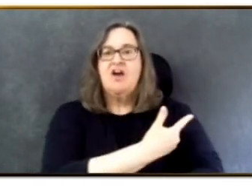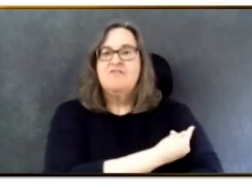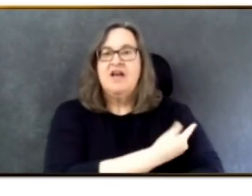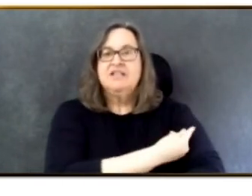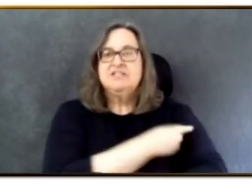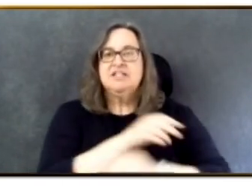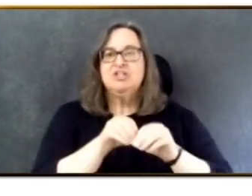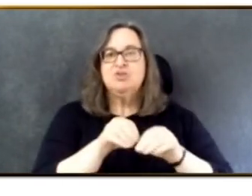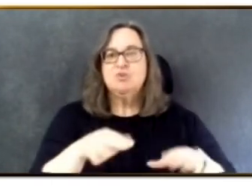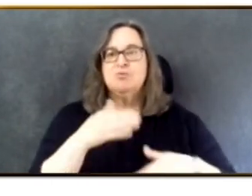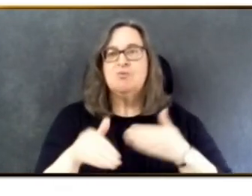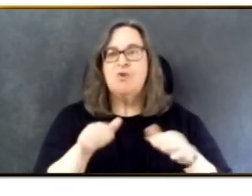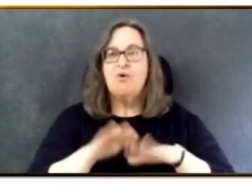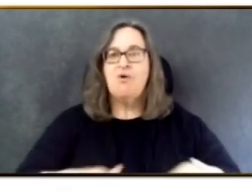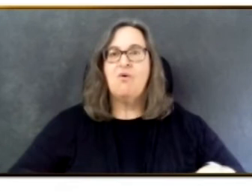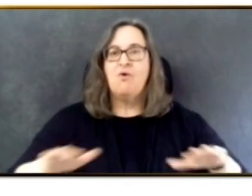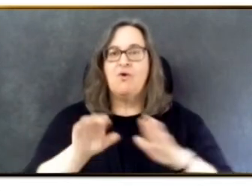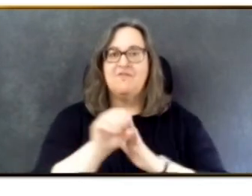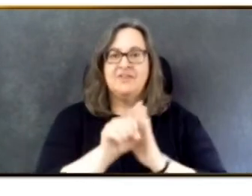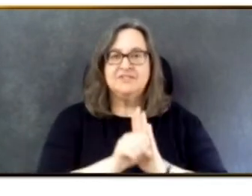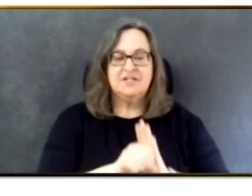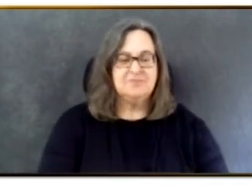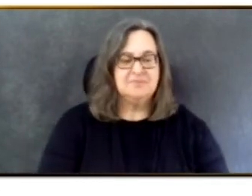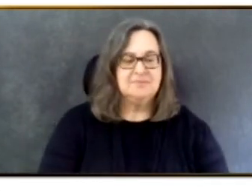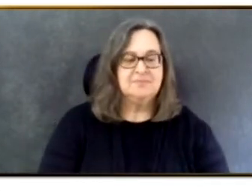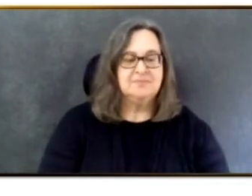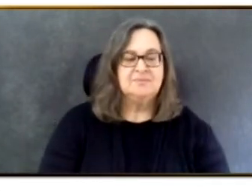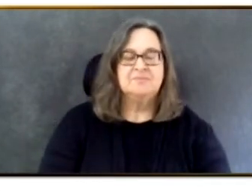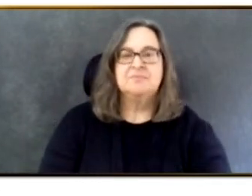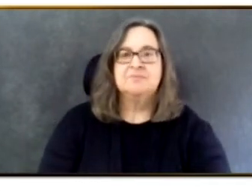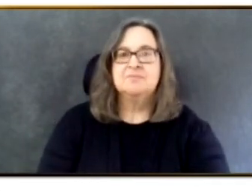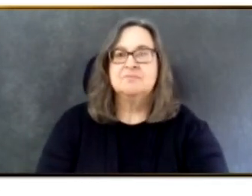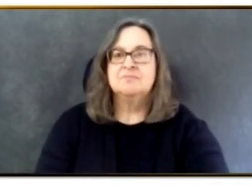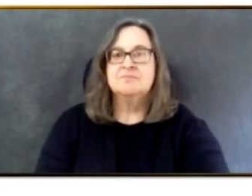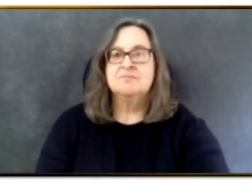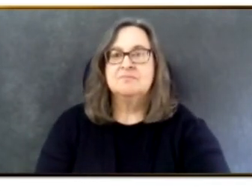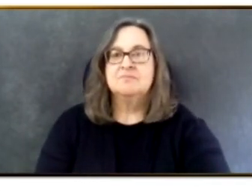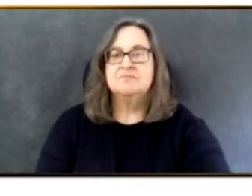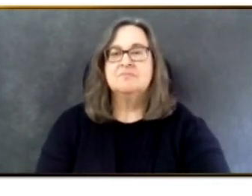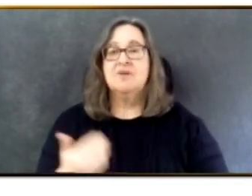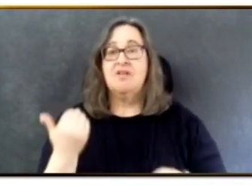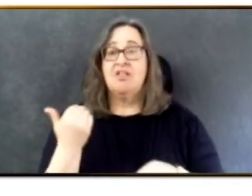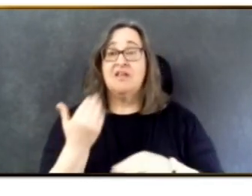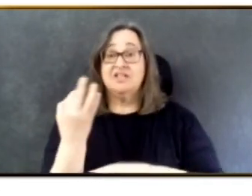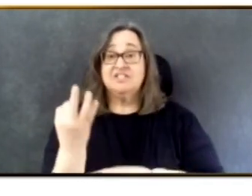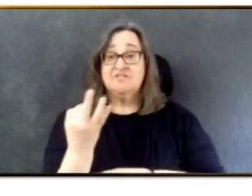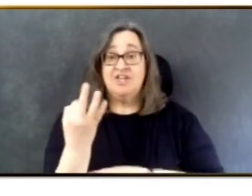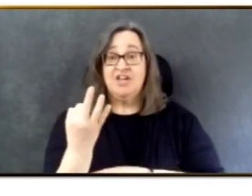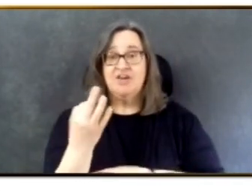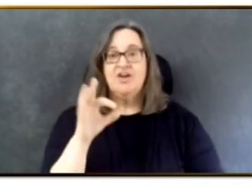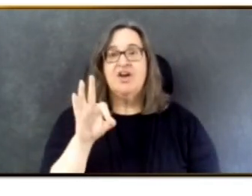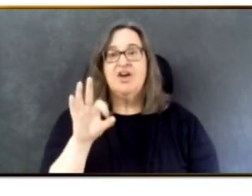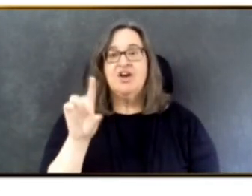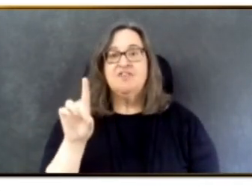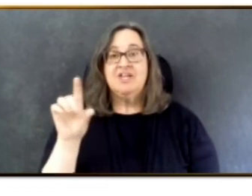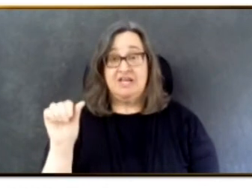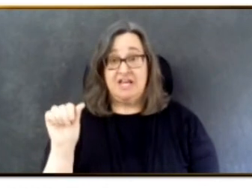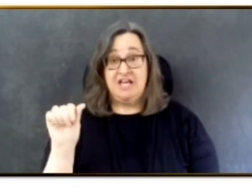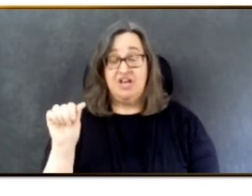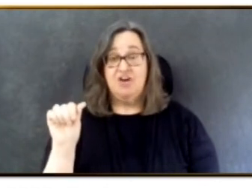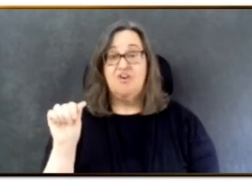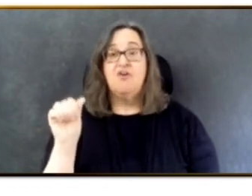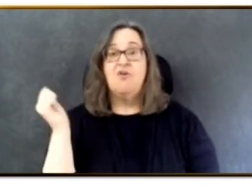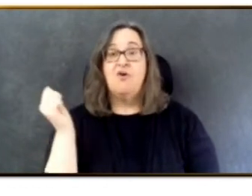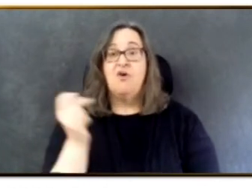throughout the state. So let's dive in. Late last Friday, the FDA authorized the